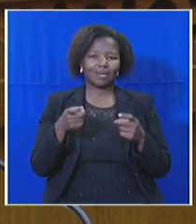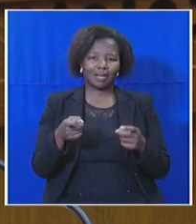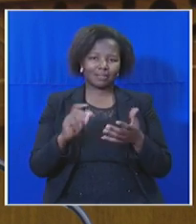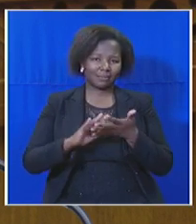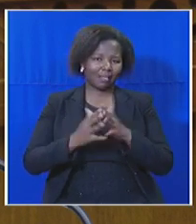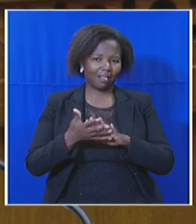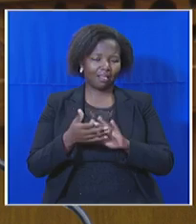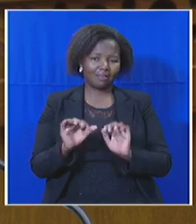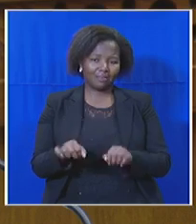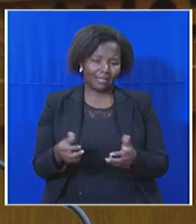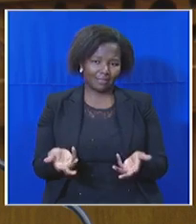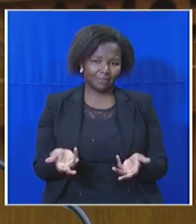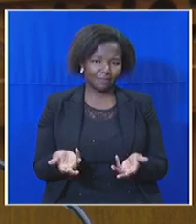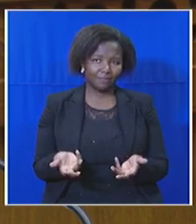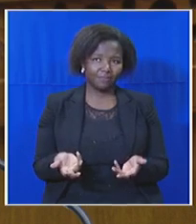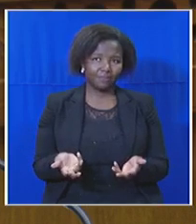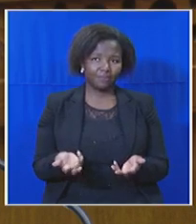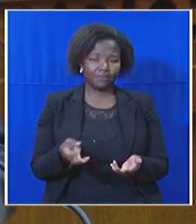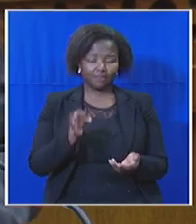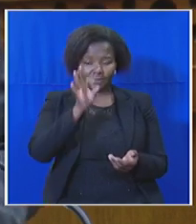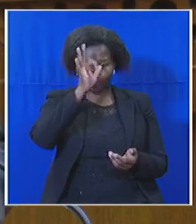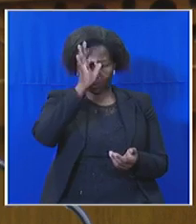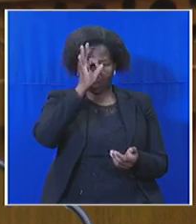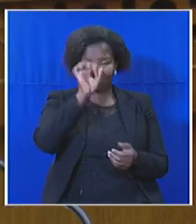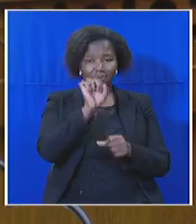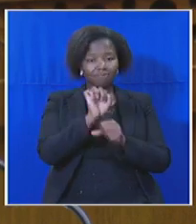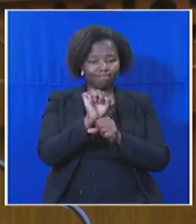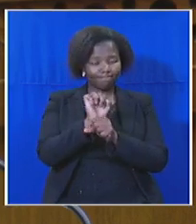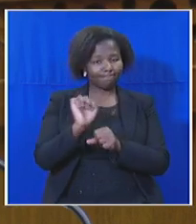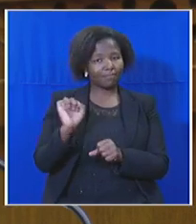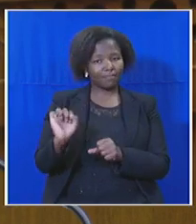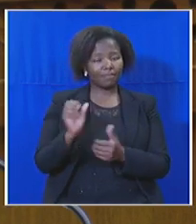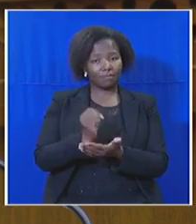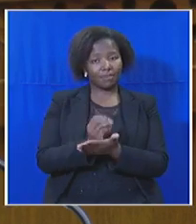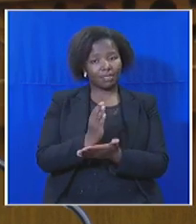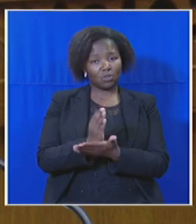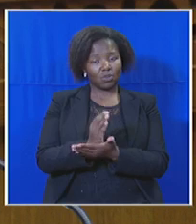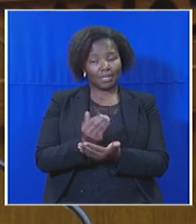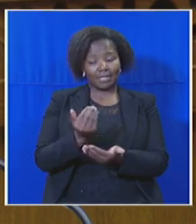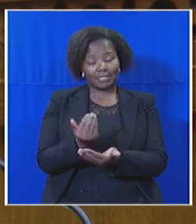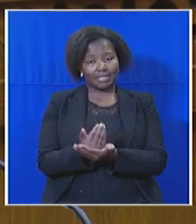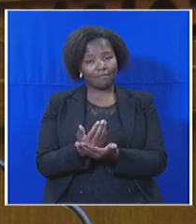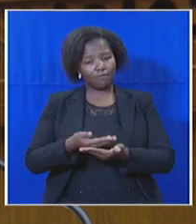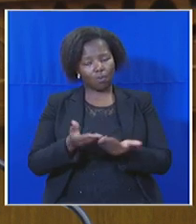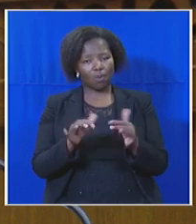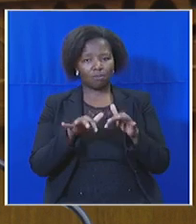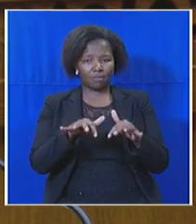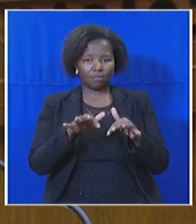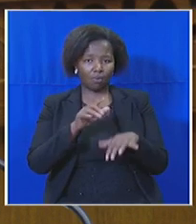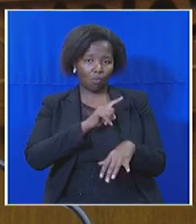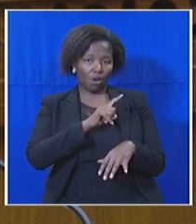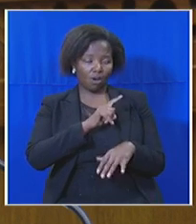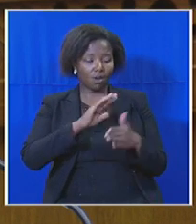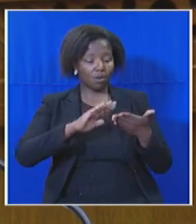people of our land. The police have a duty to ensure safety for all so that society may focus on